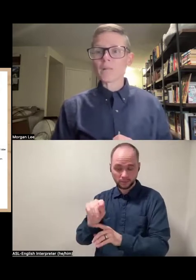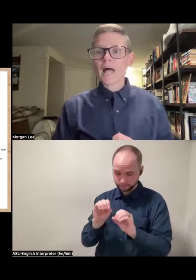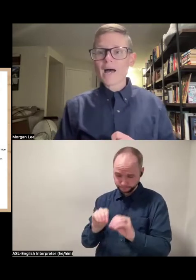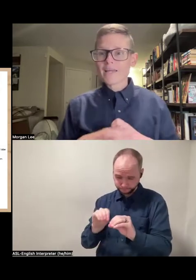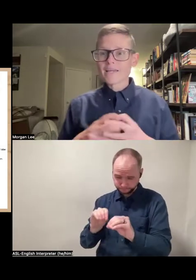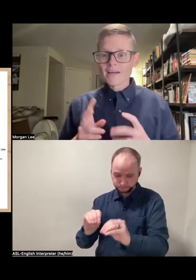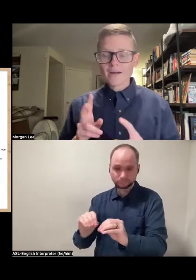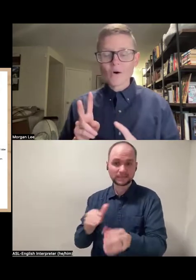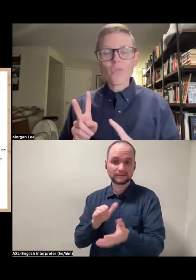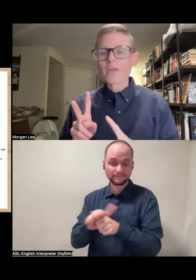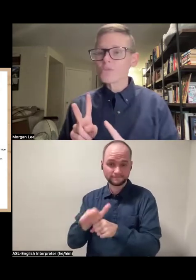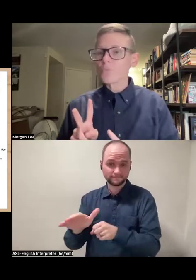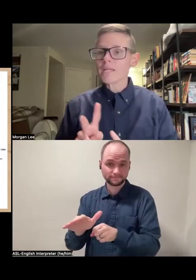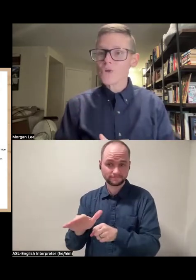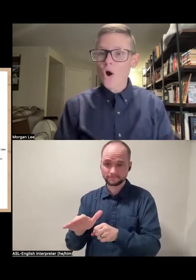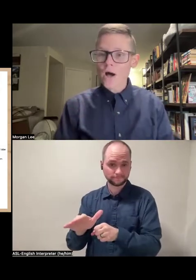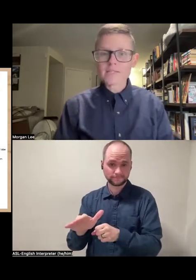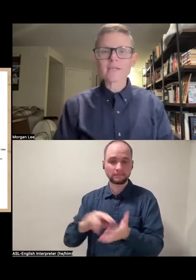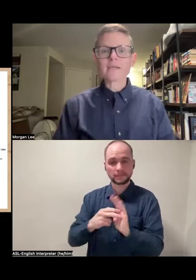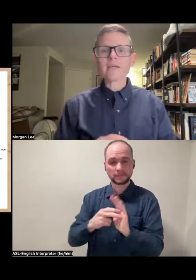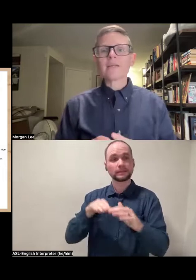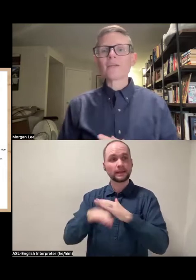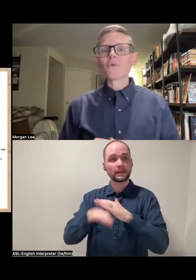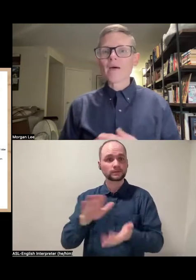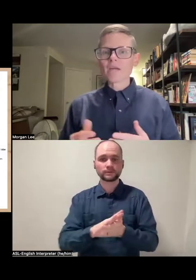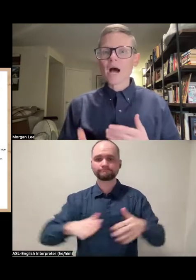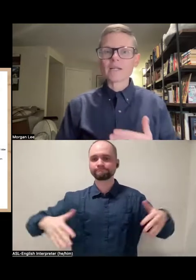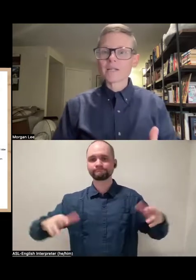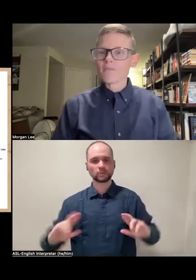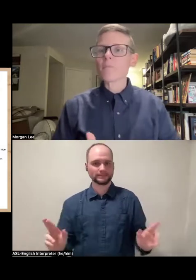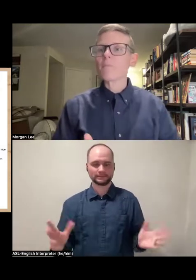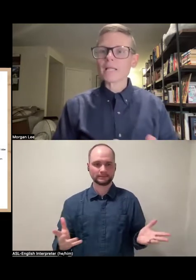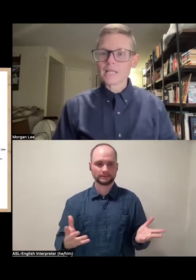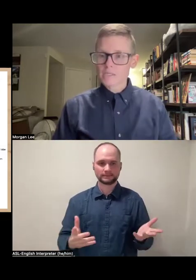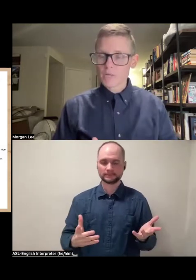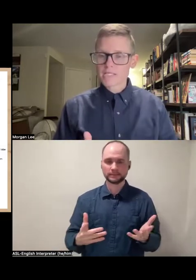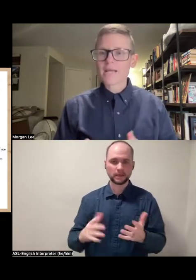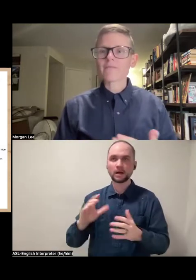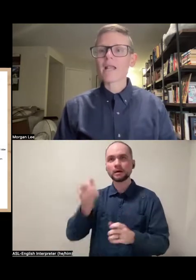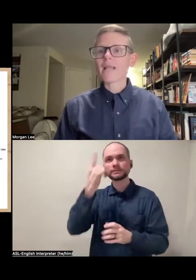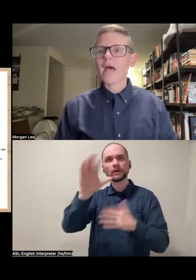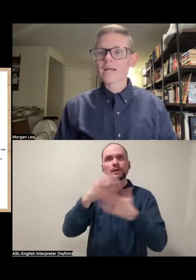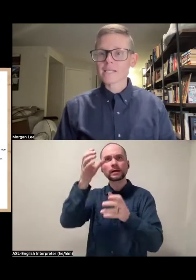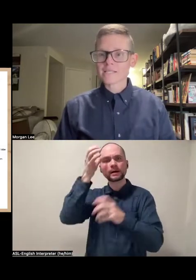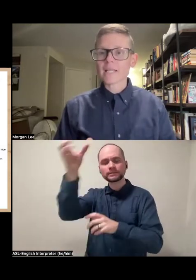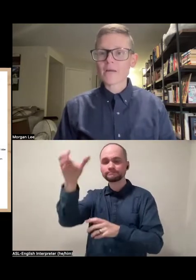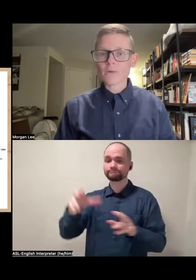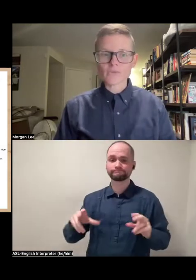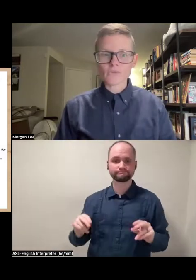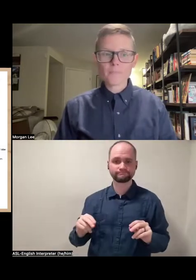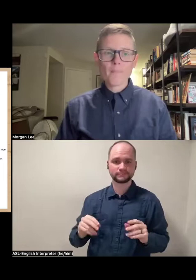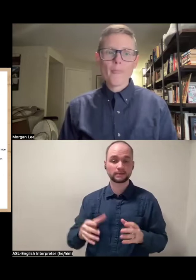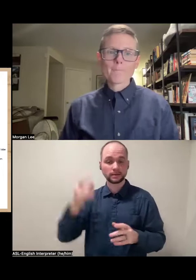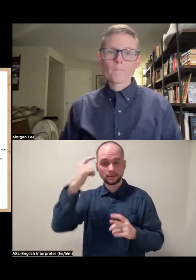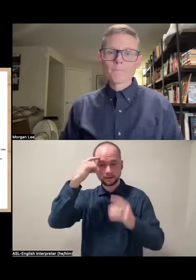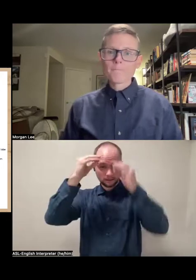to apply all the things they're being taught. They don't have the cognitive capabilities because they have not had access to